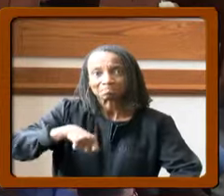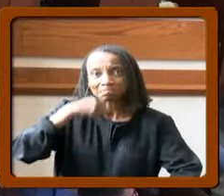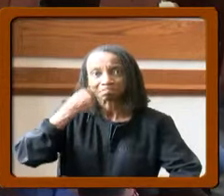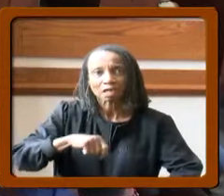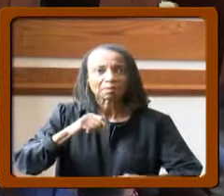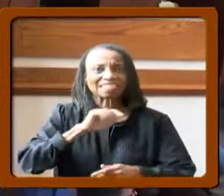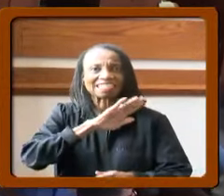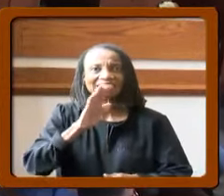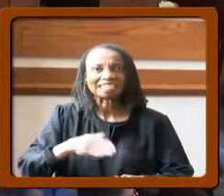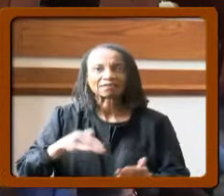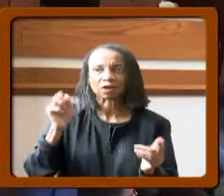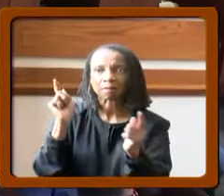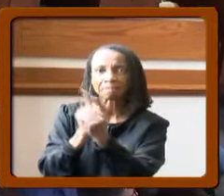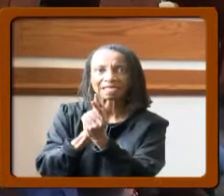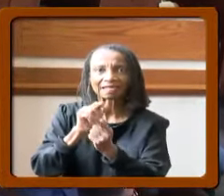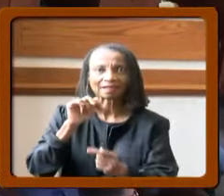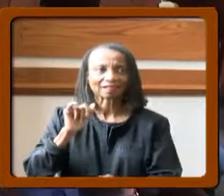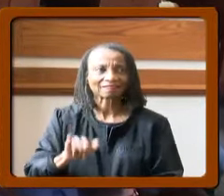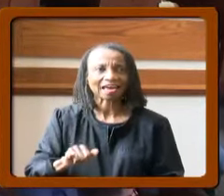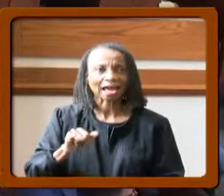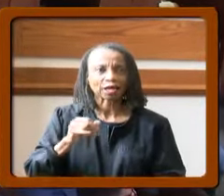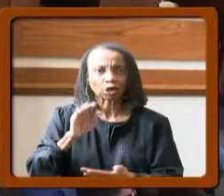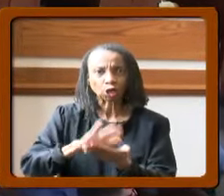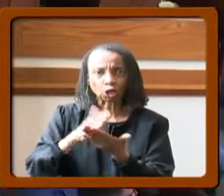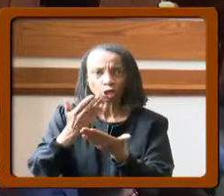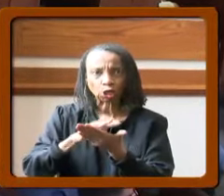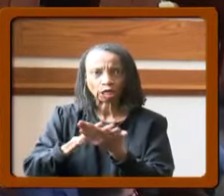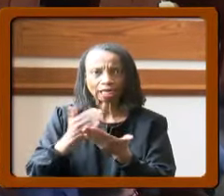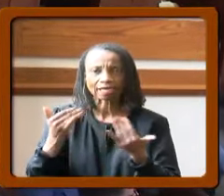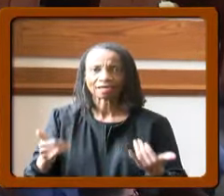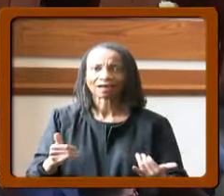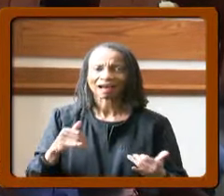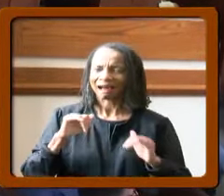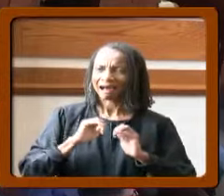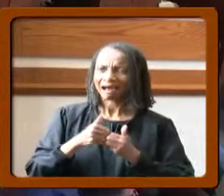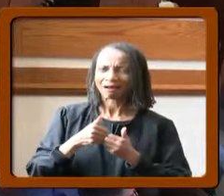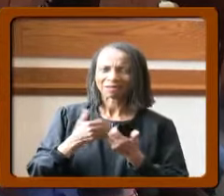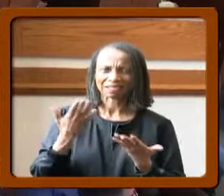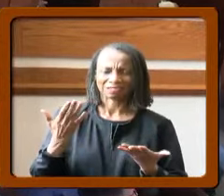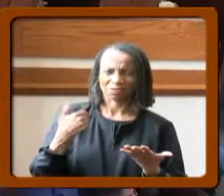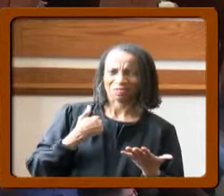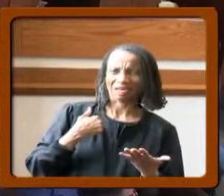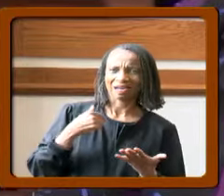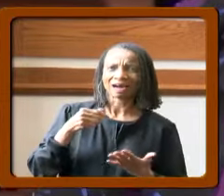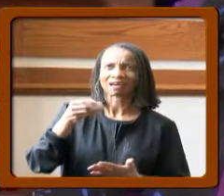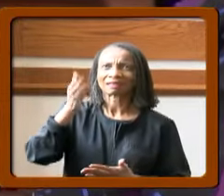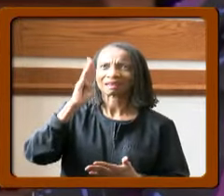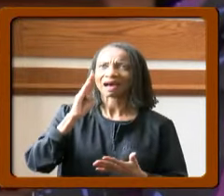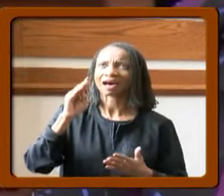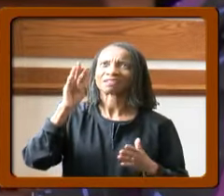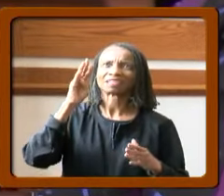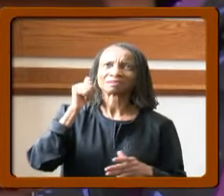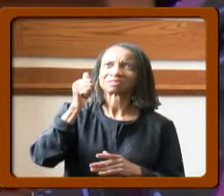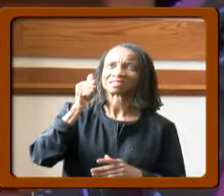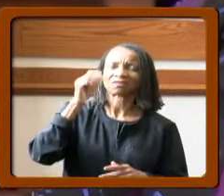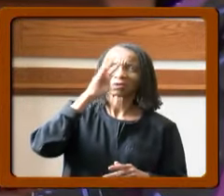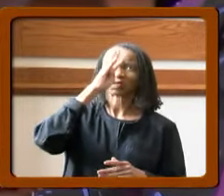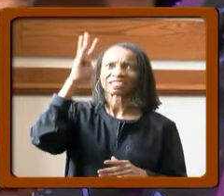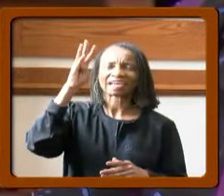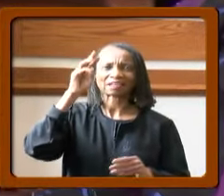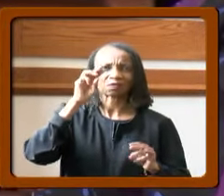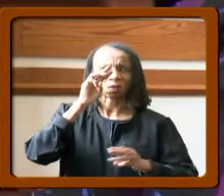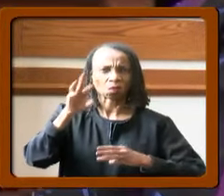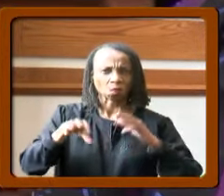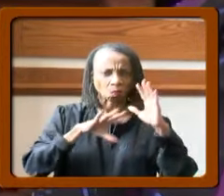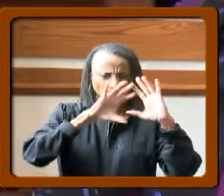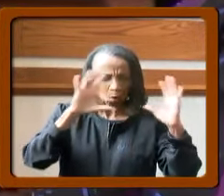in the God of creation, the God of salvation, the God who came to give you life and that more abundantly?